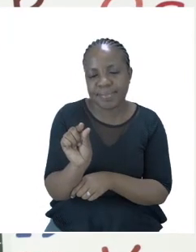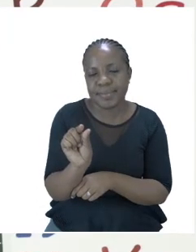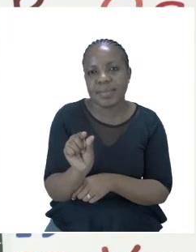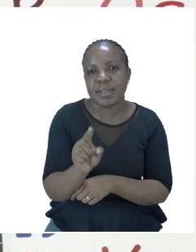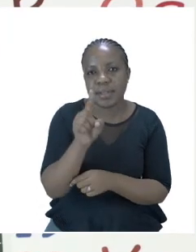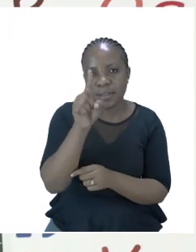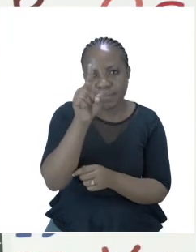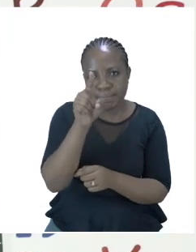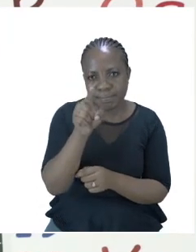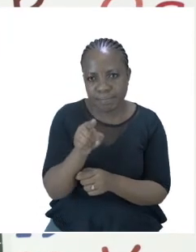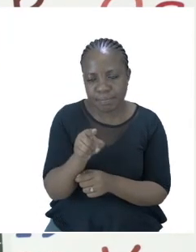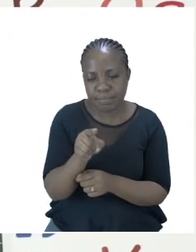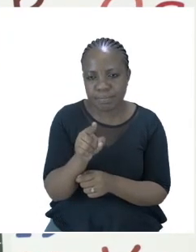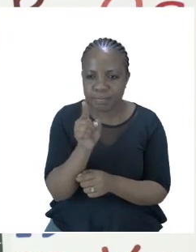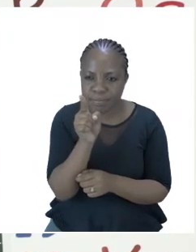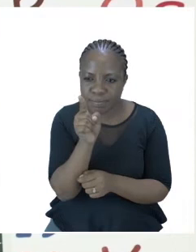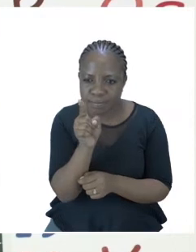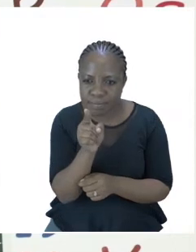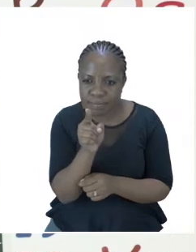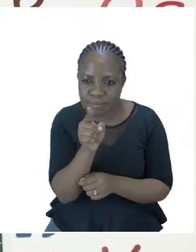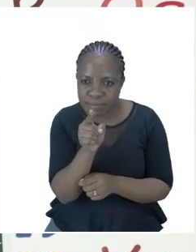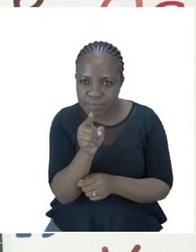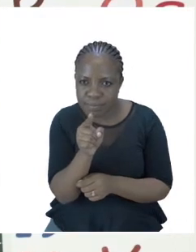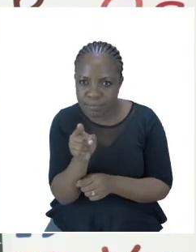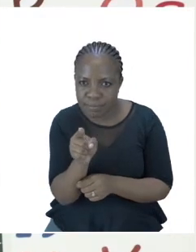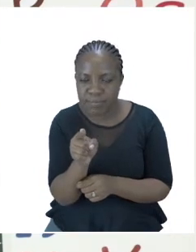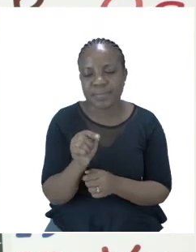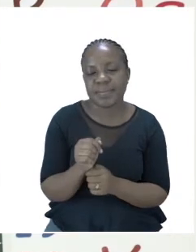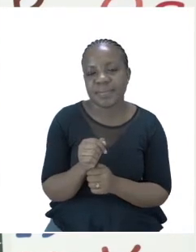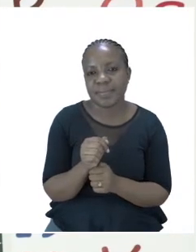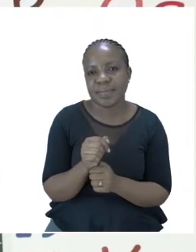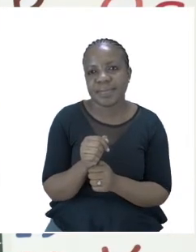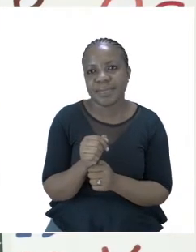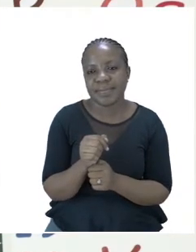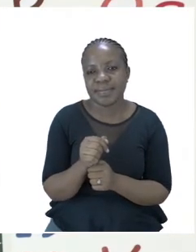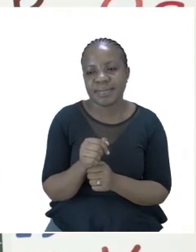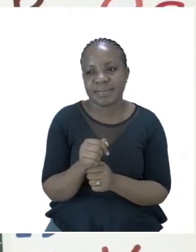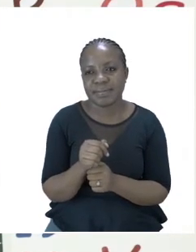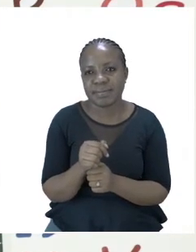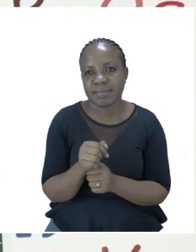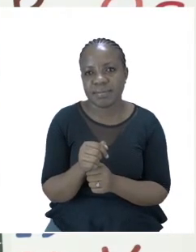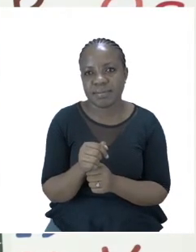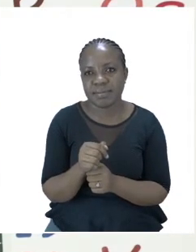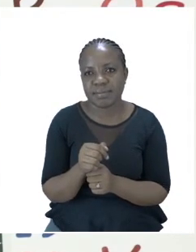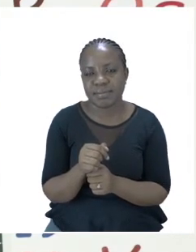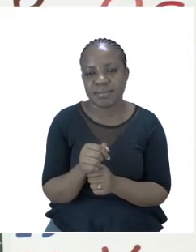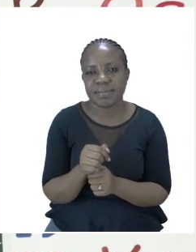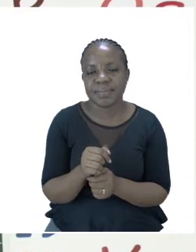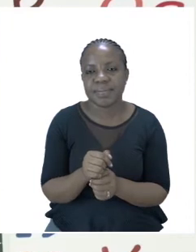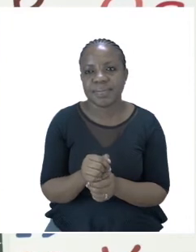line and his feet are spread out. This is how we know that this is the letter